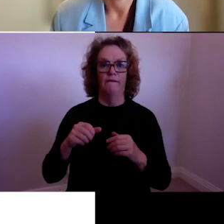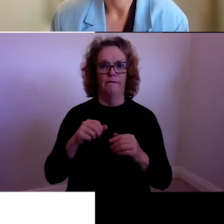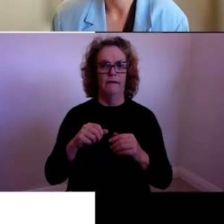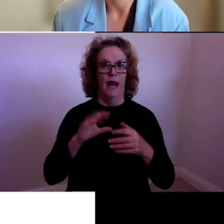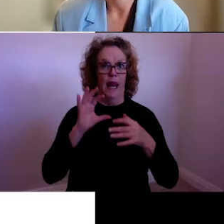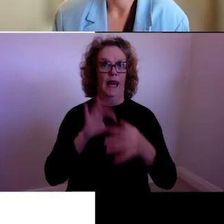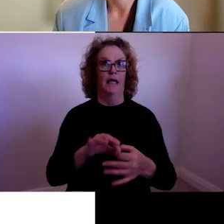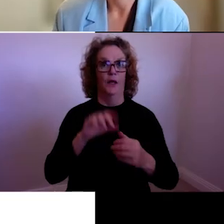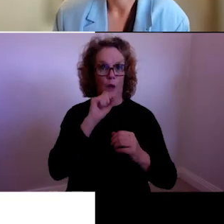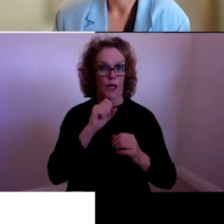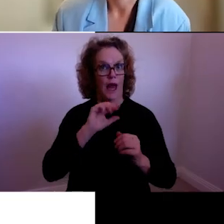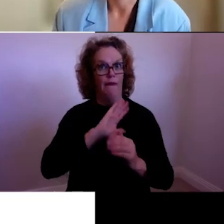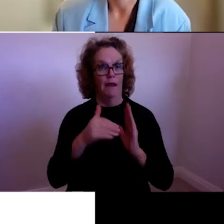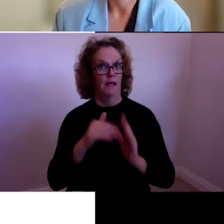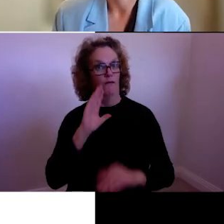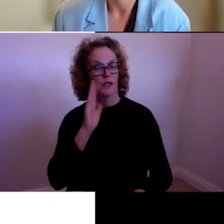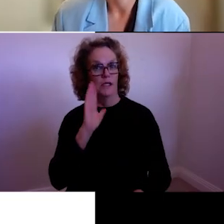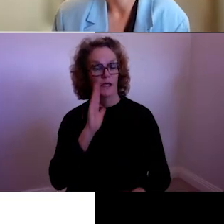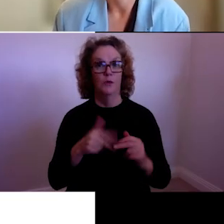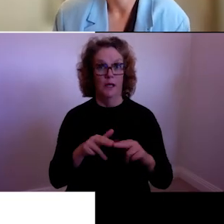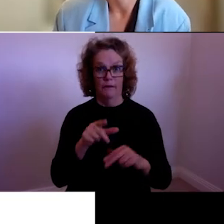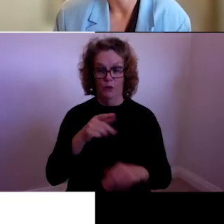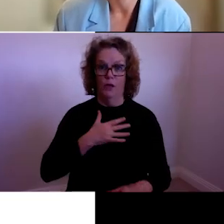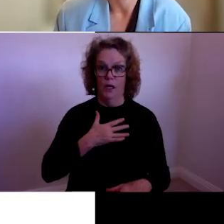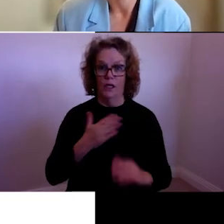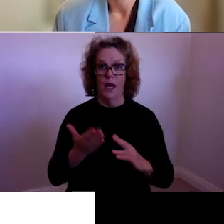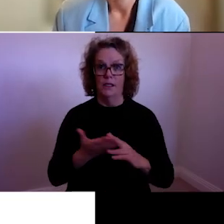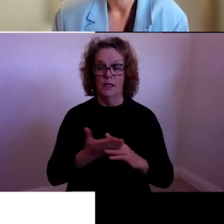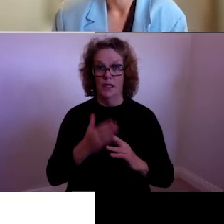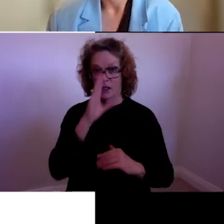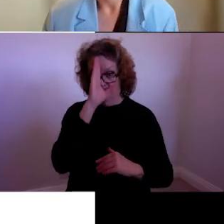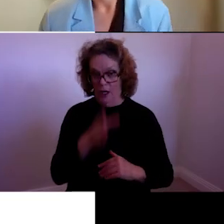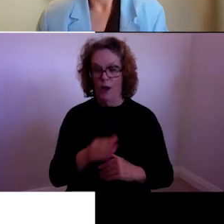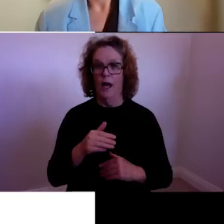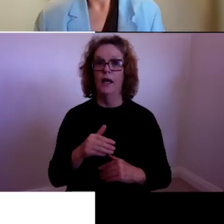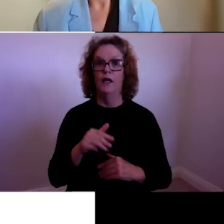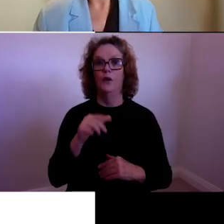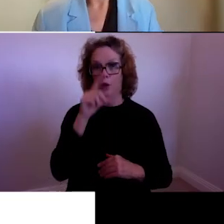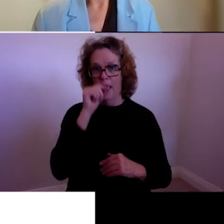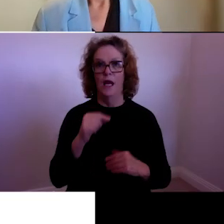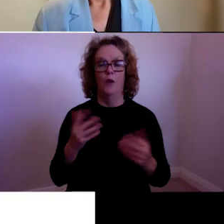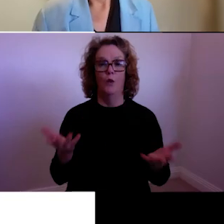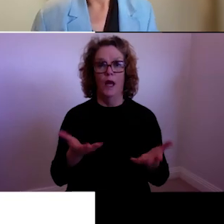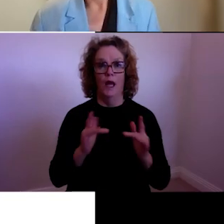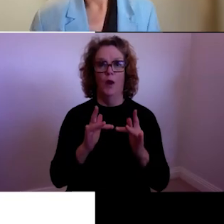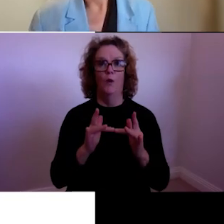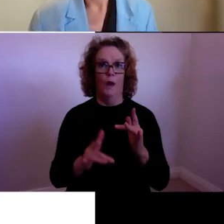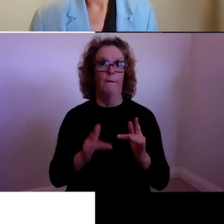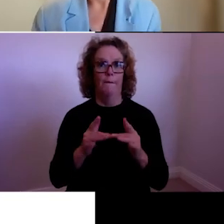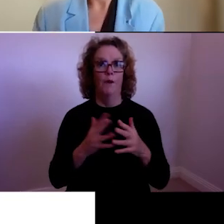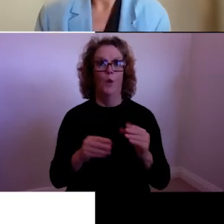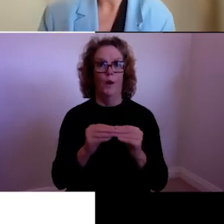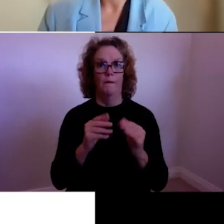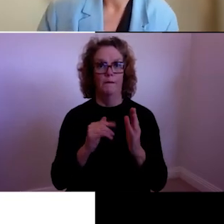at the very end, but if you would like to access it straight away, it is now available on the website. Some